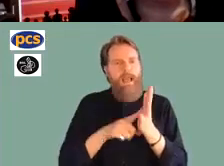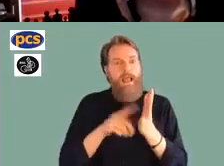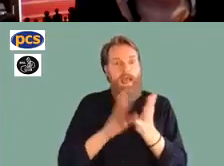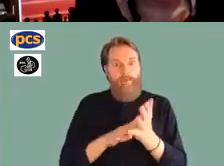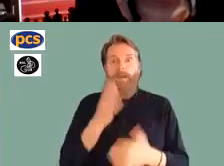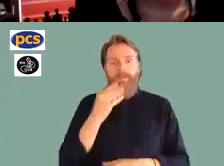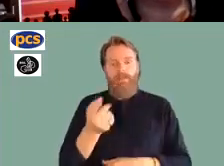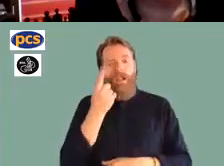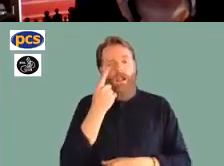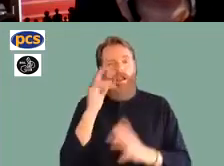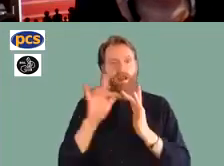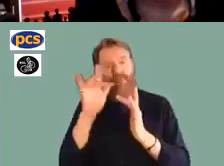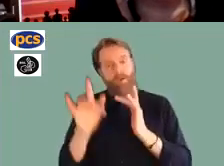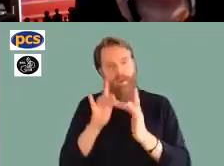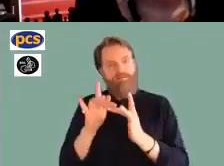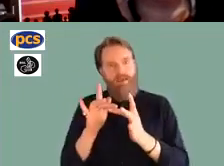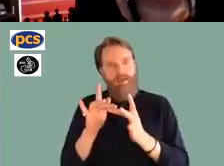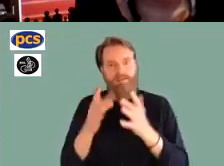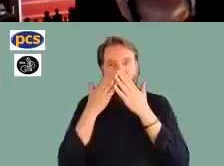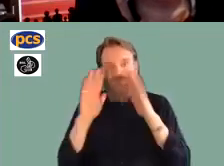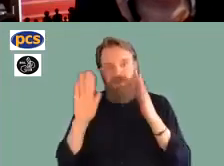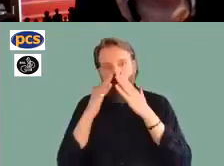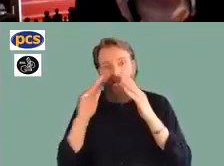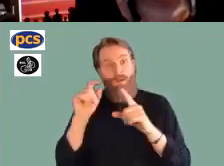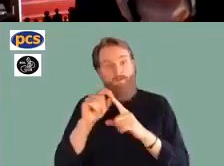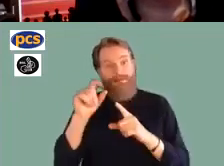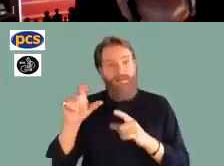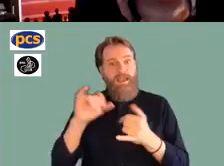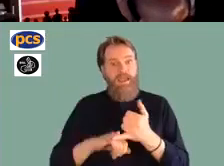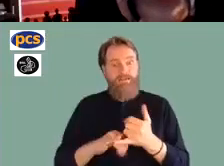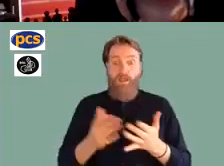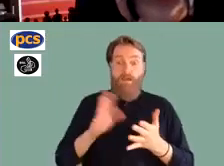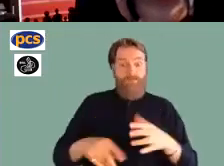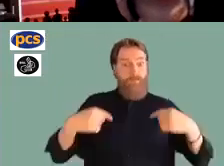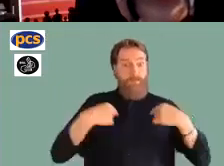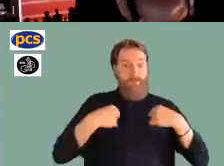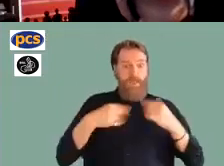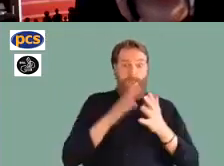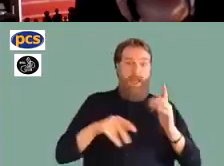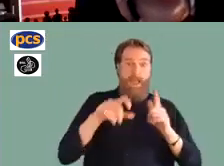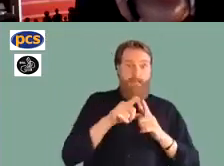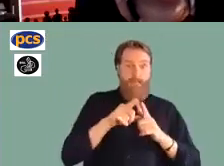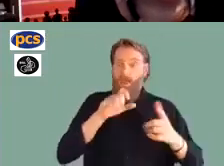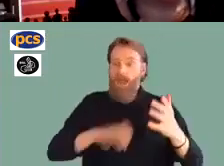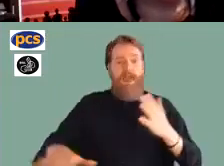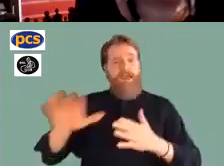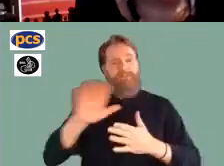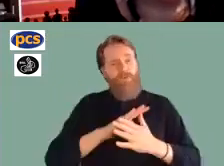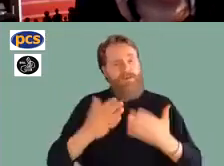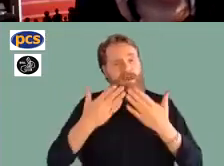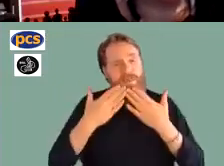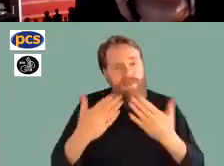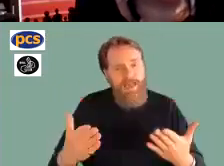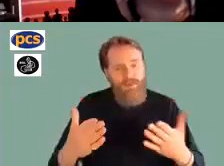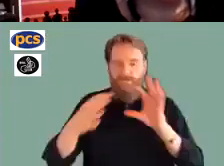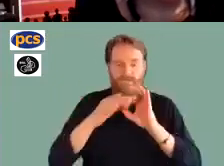website and on the PCS Facebook page. So from me, Mohammed Shafiq, and everybody here, thank you so much for